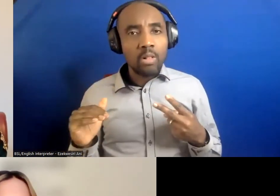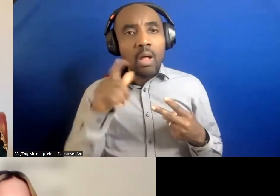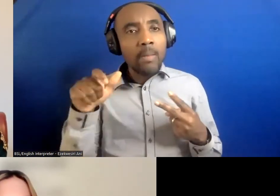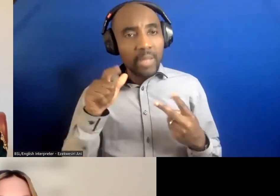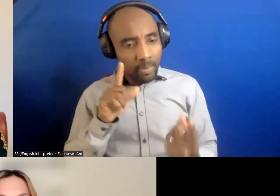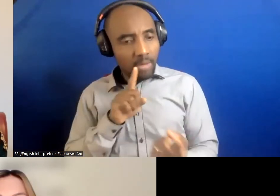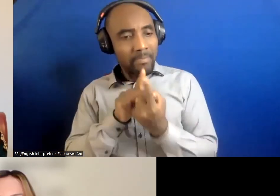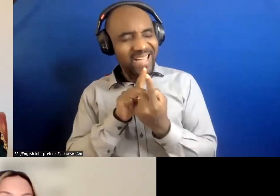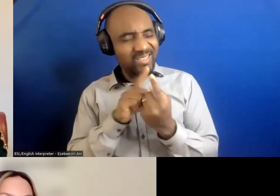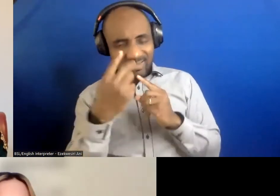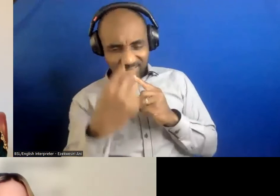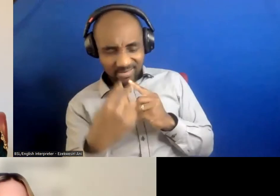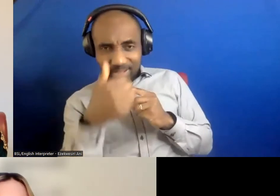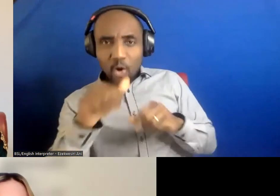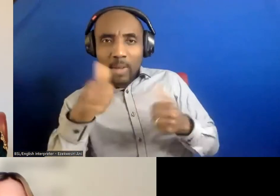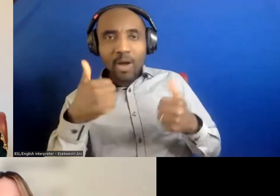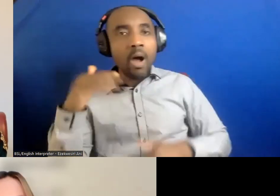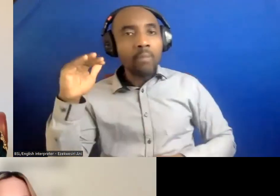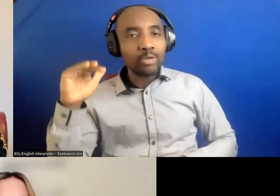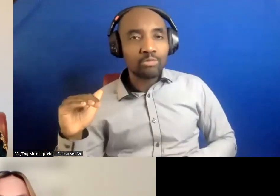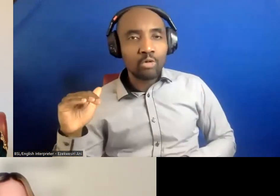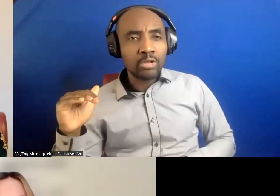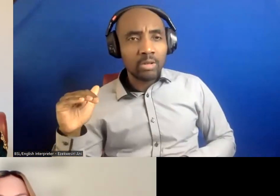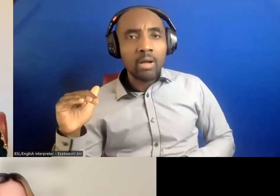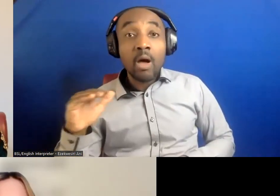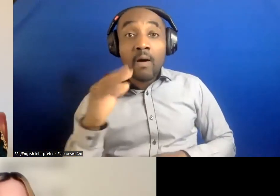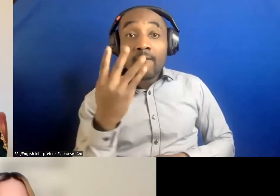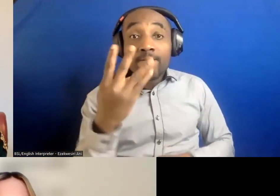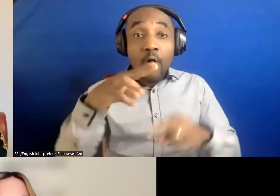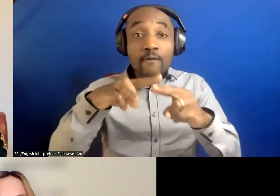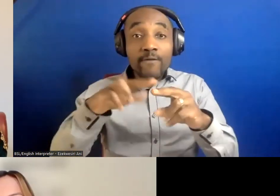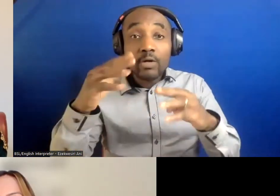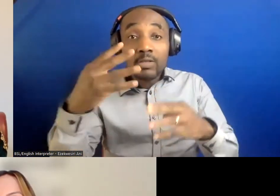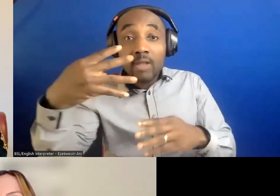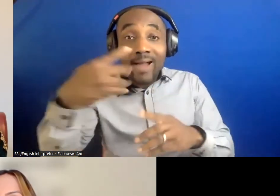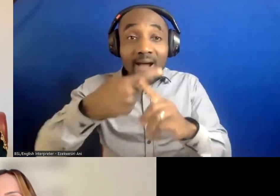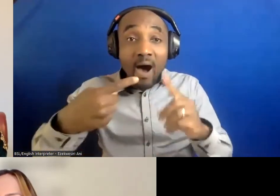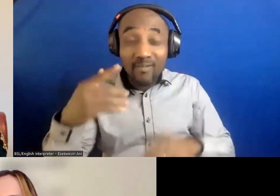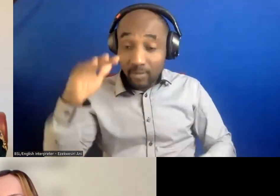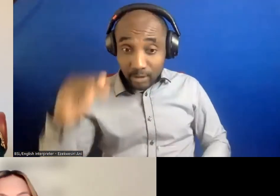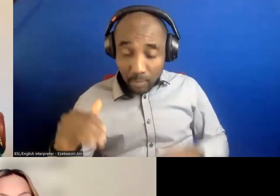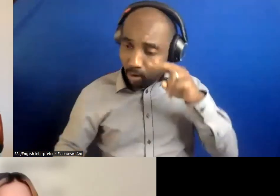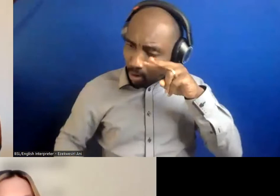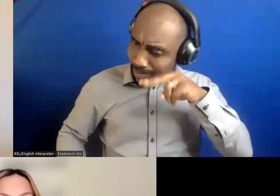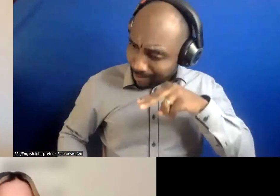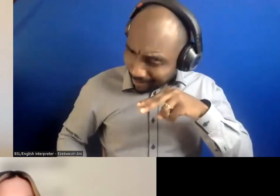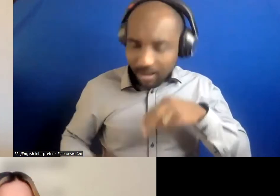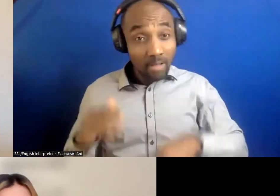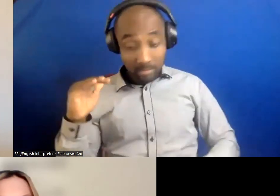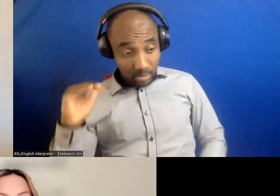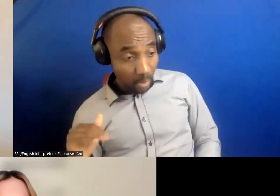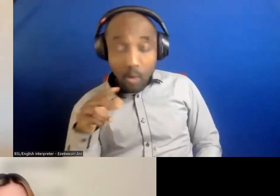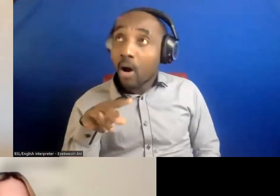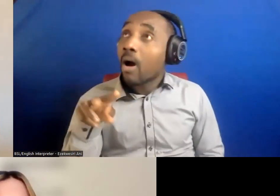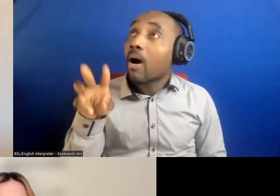and know me, I'm really small, I'm 4'9.5". And when you are small, you